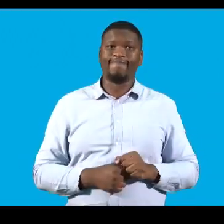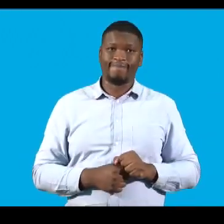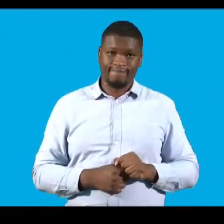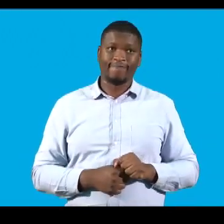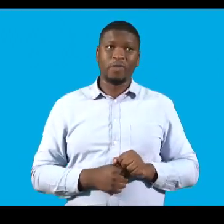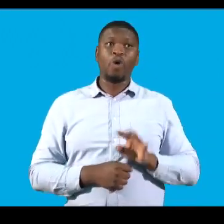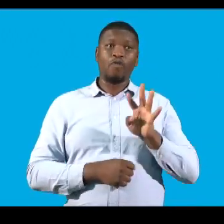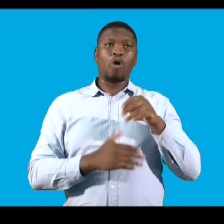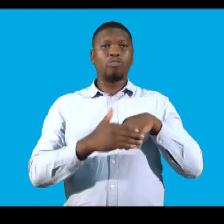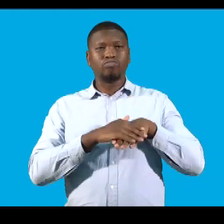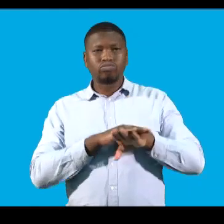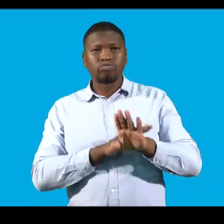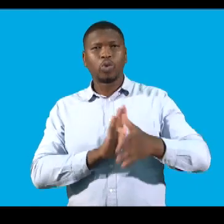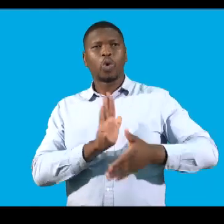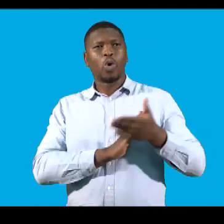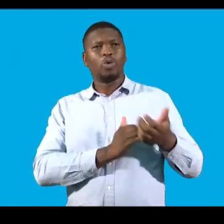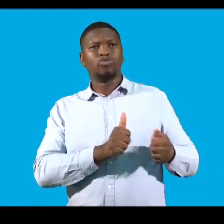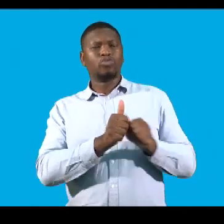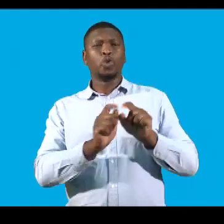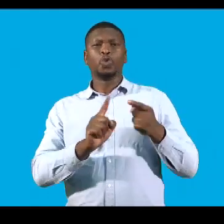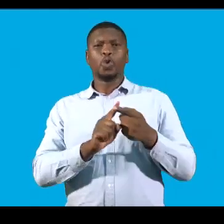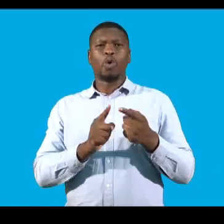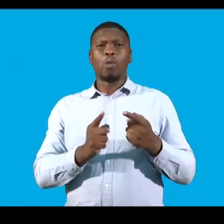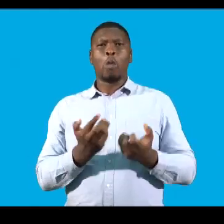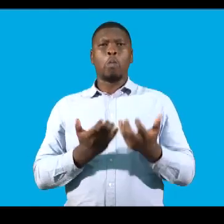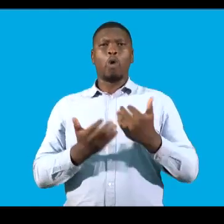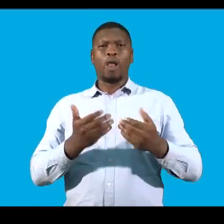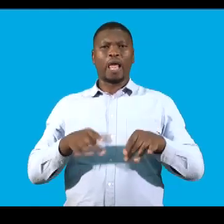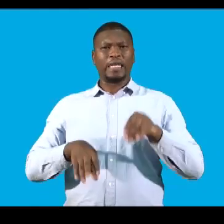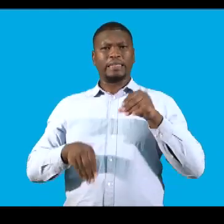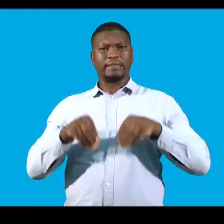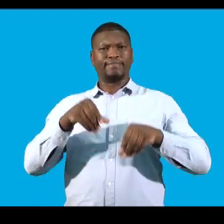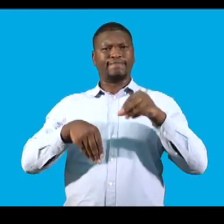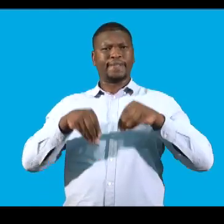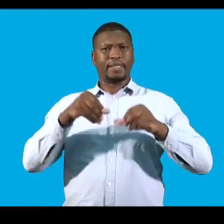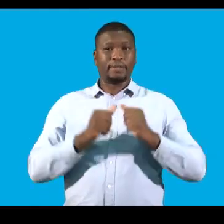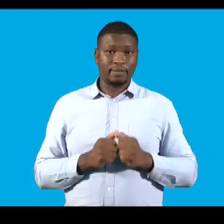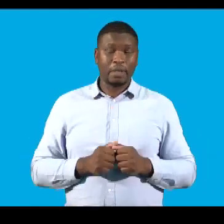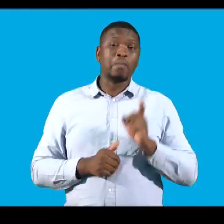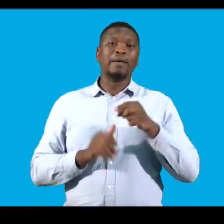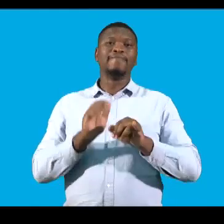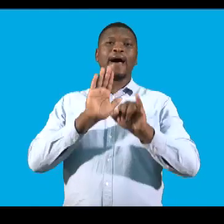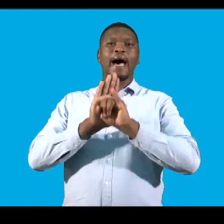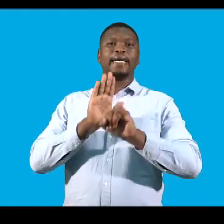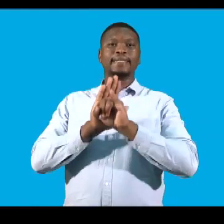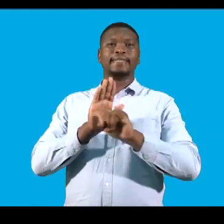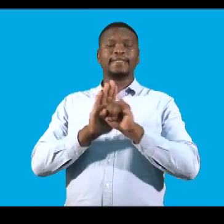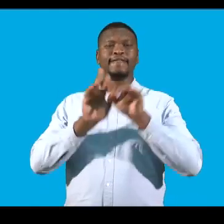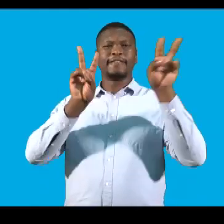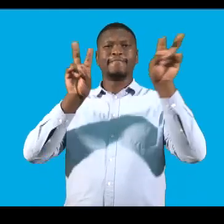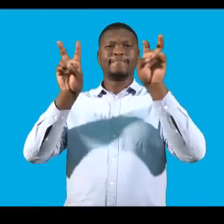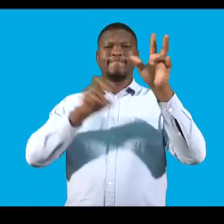into the boiling sand. Identify the figure of speech used in these lines.